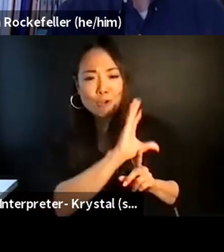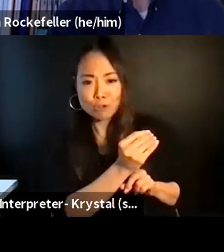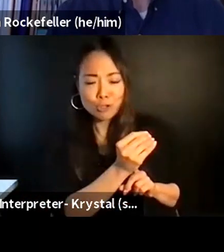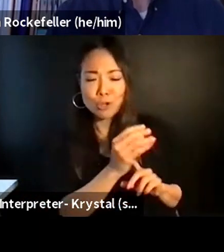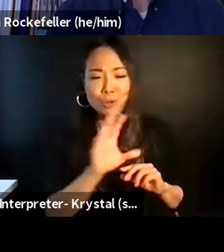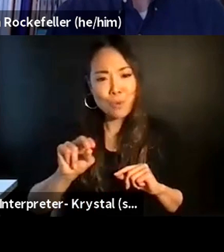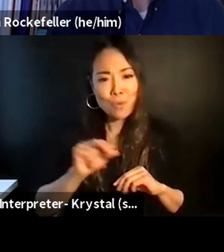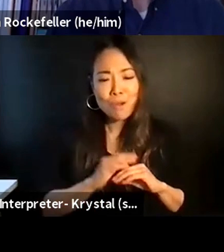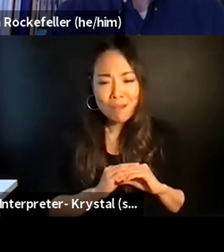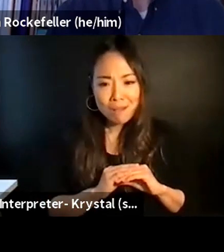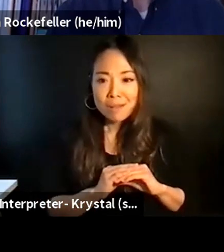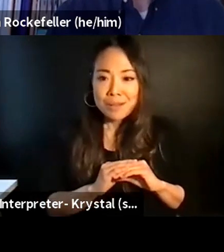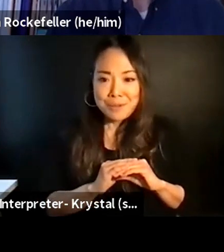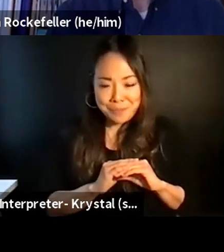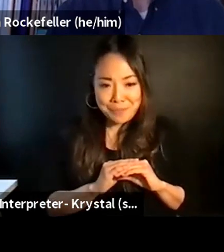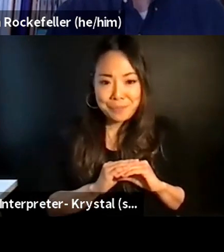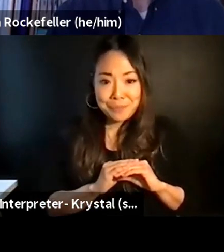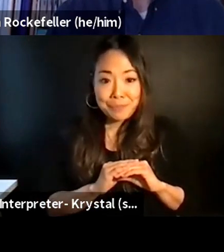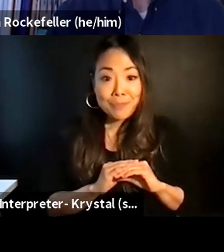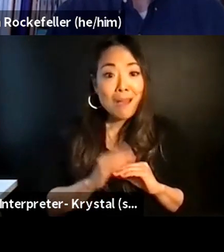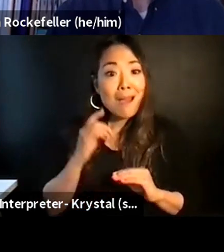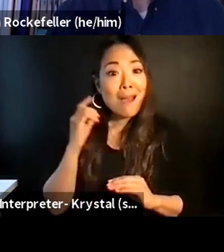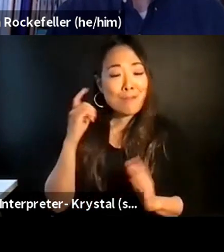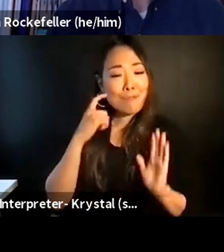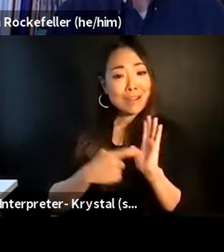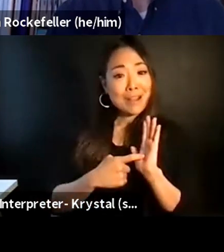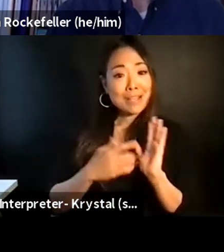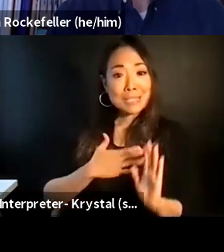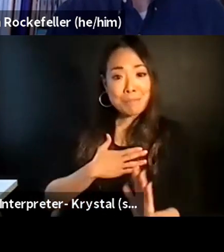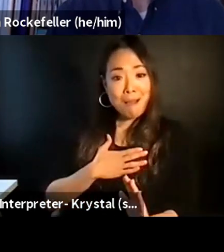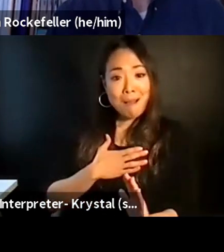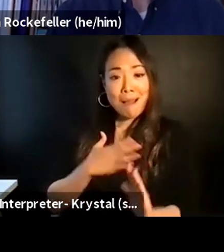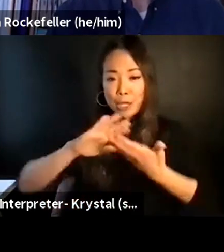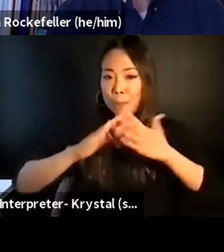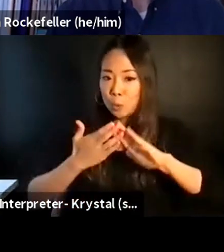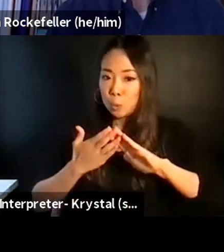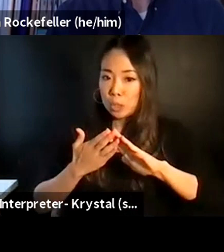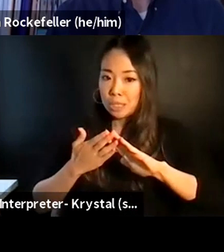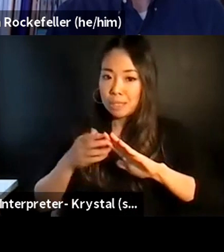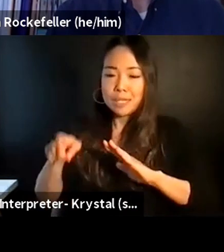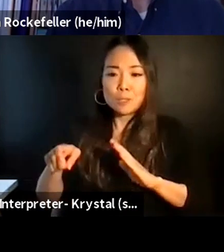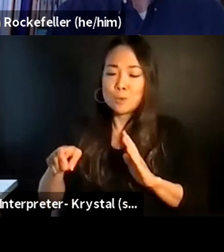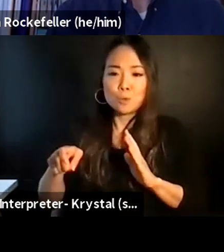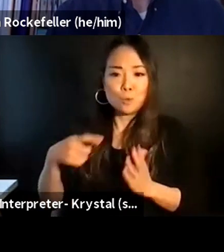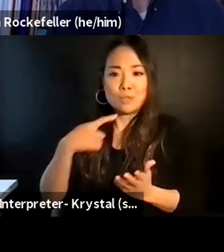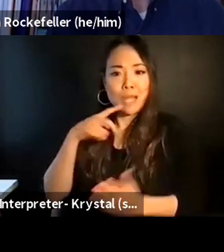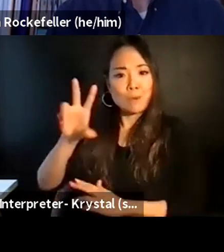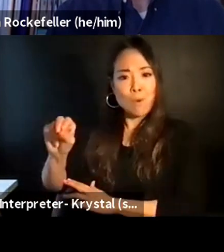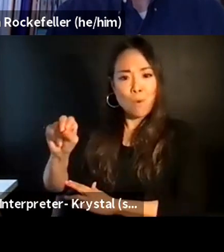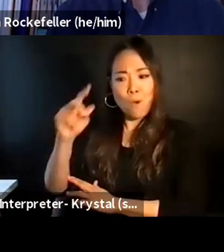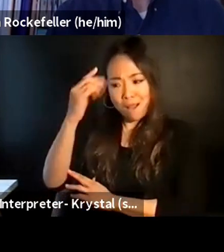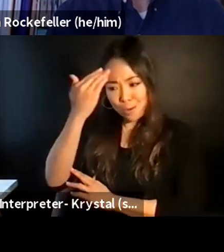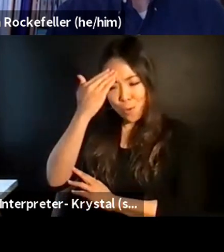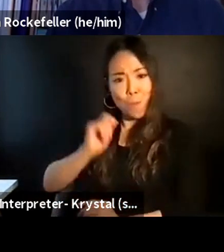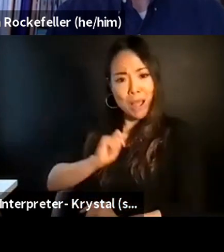I've noticed my community, the LGBT community, reclaiming that stuff more like, nope, I know how I'm going to talk about myself. I have a friend who describes herself